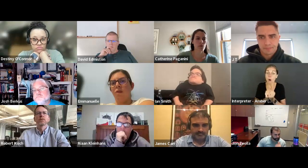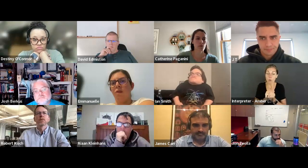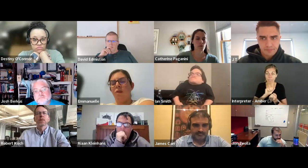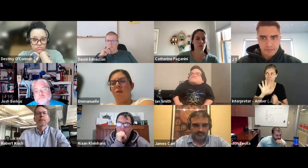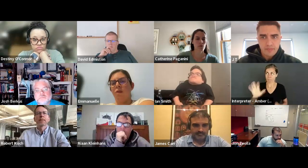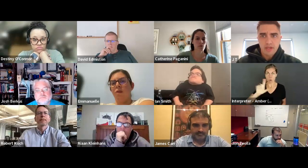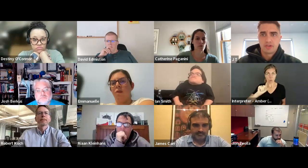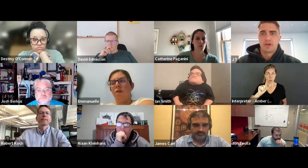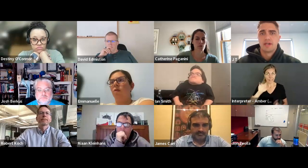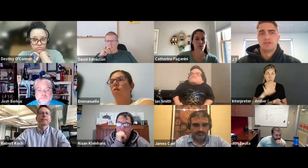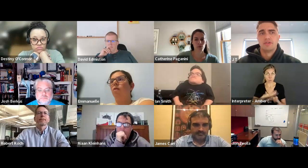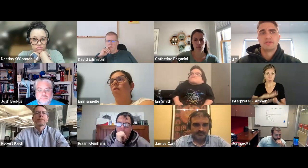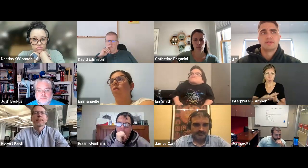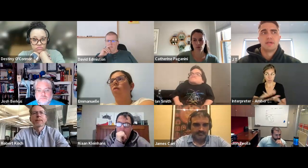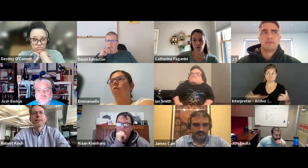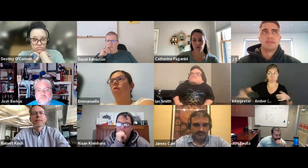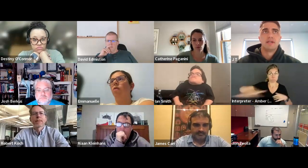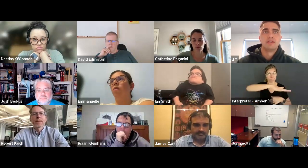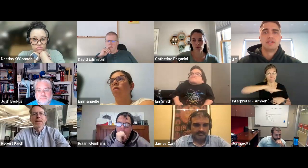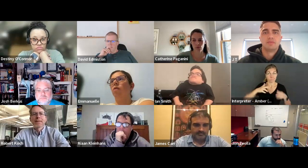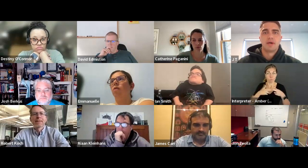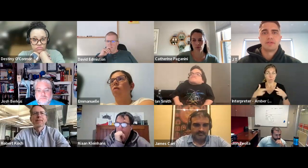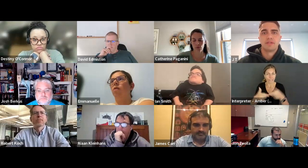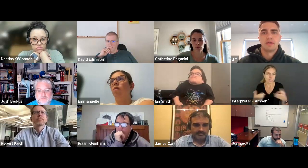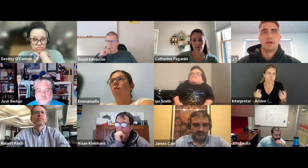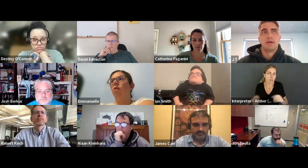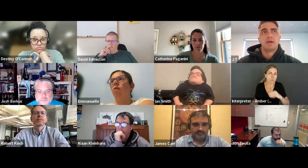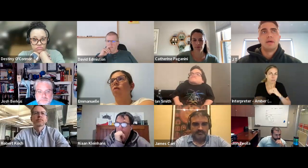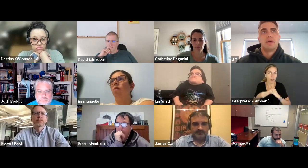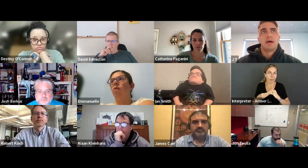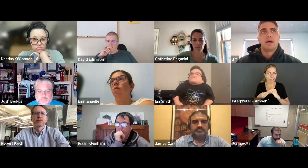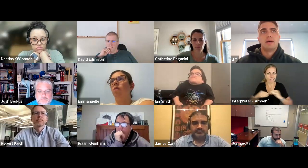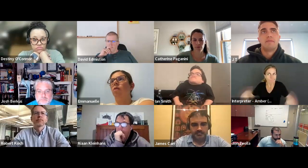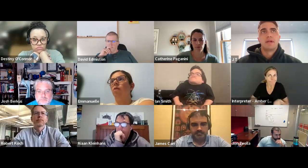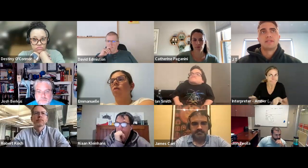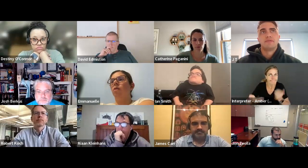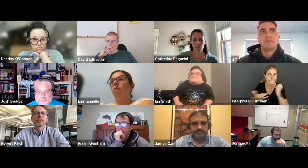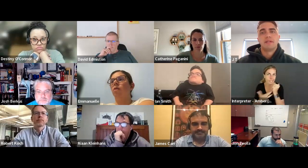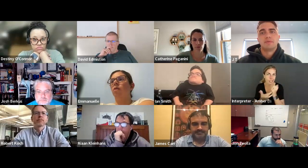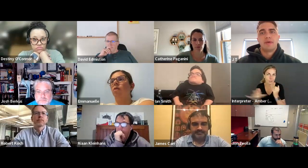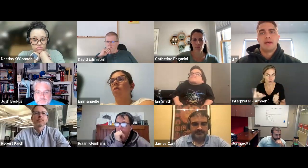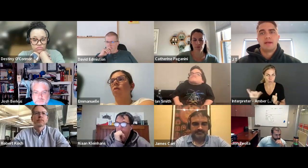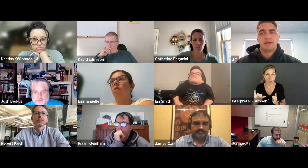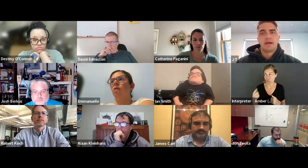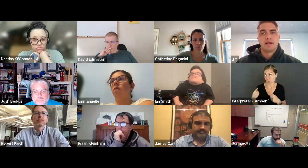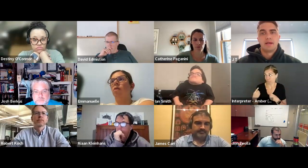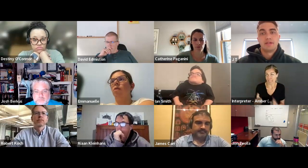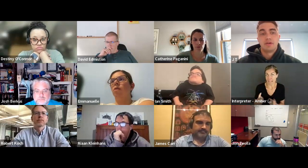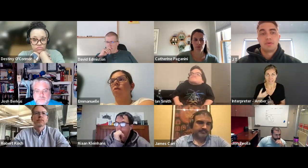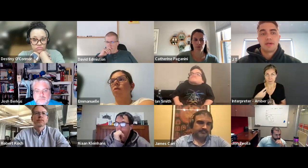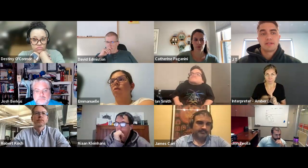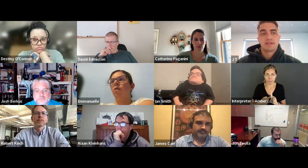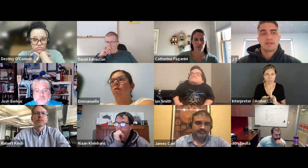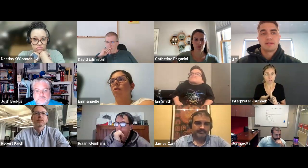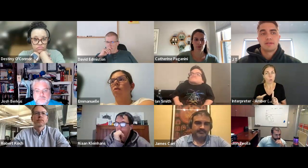moment to try and introduce the technology as well. So for the last few months, we've had an